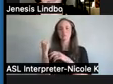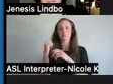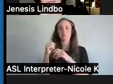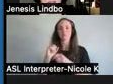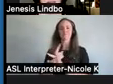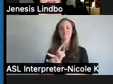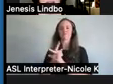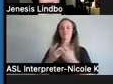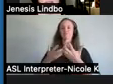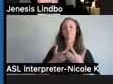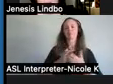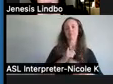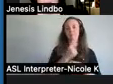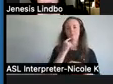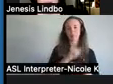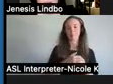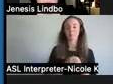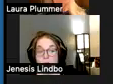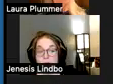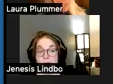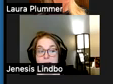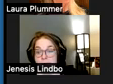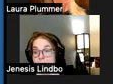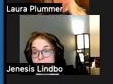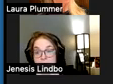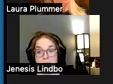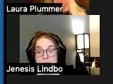setup? And when you're coming up with their goals,